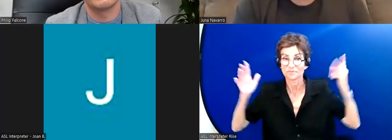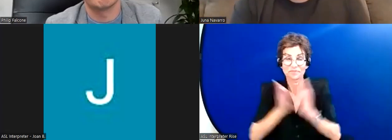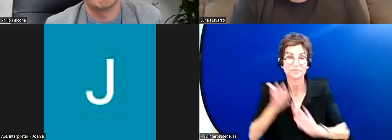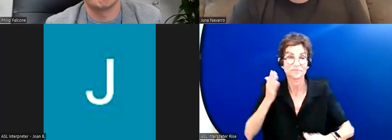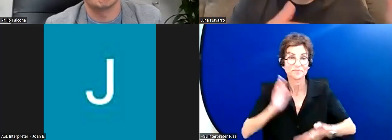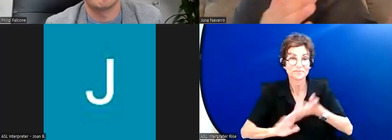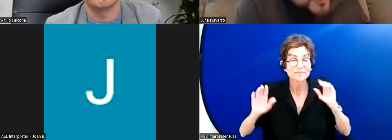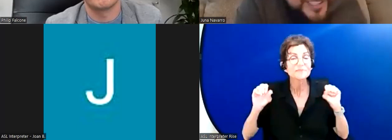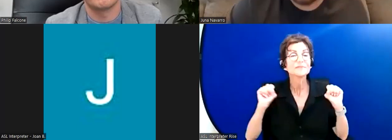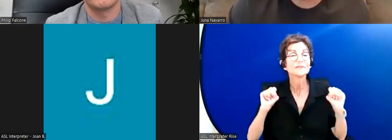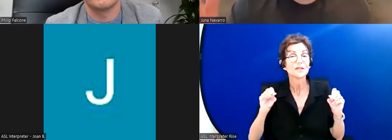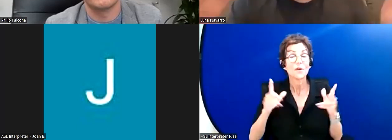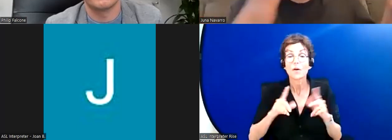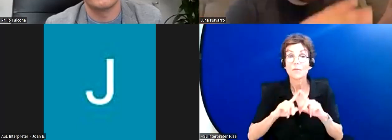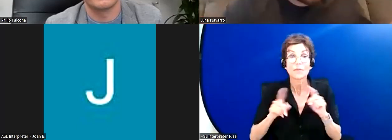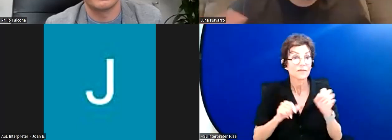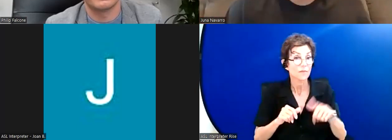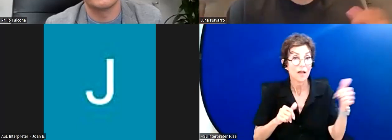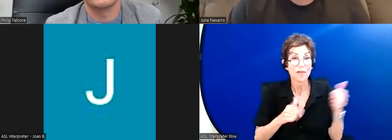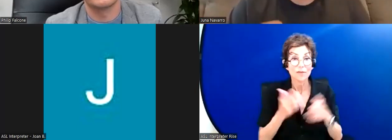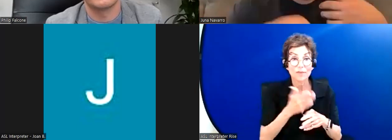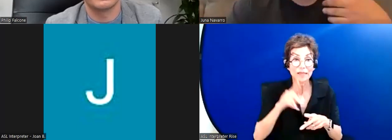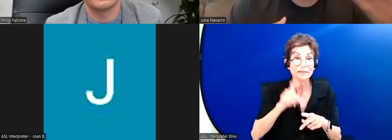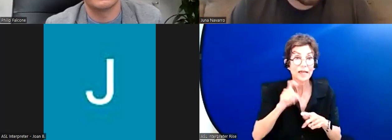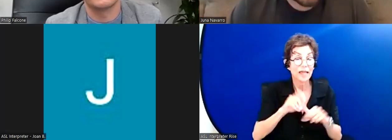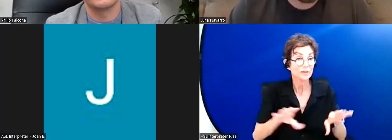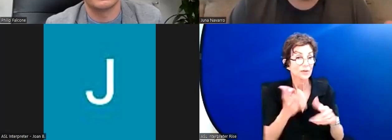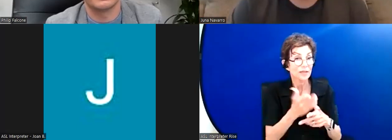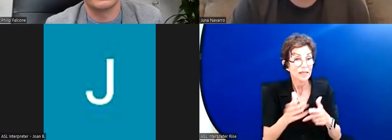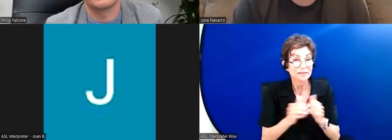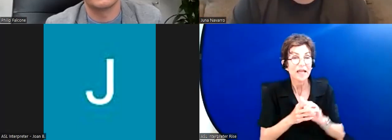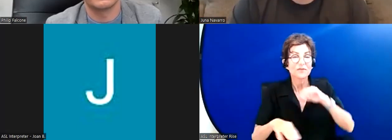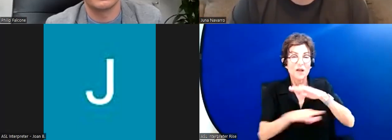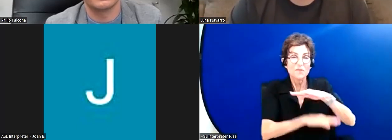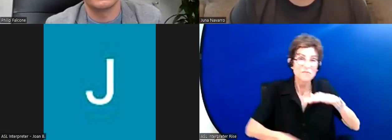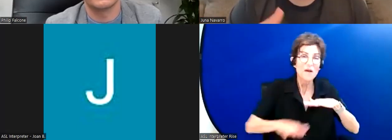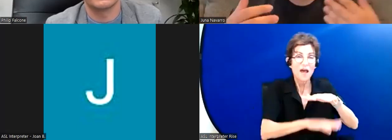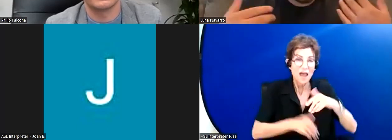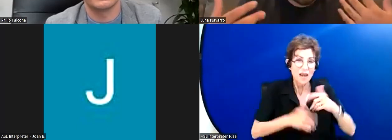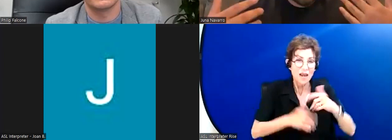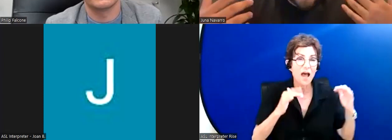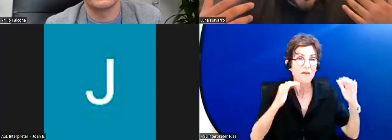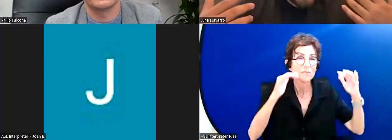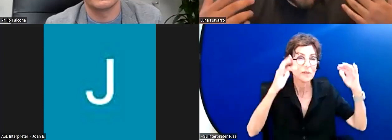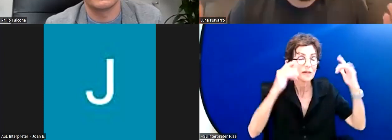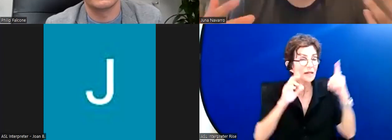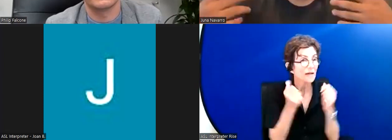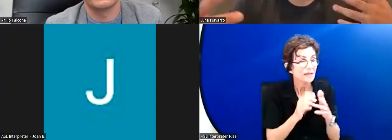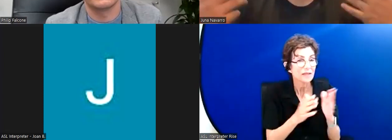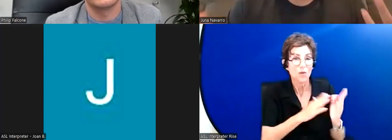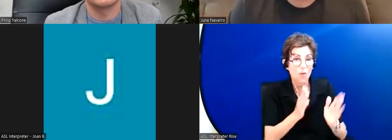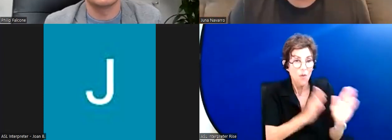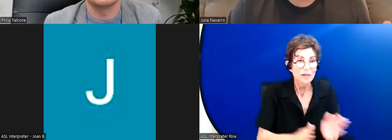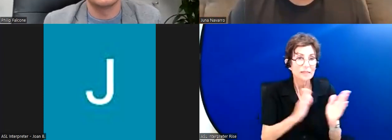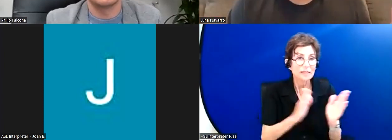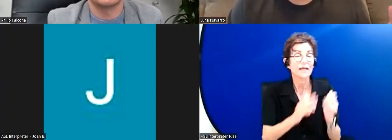scratch. Even from organizing meetings to like getting the community or participating in their meetings, and just like finding ways to plug